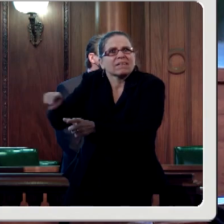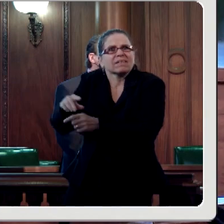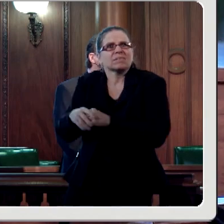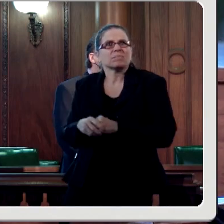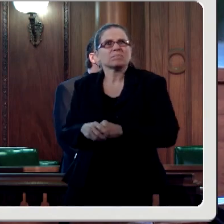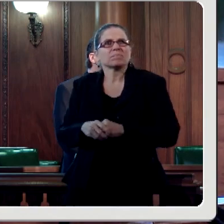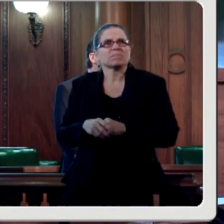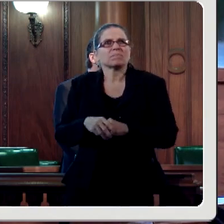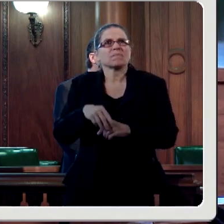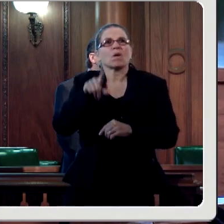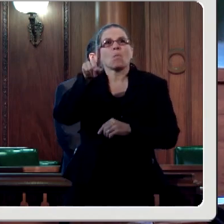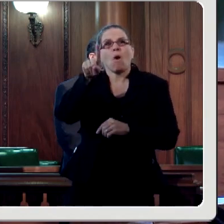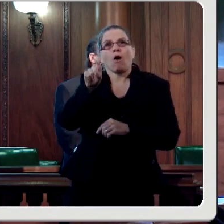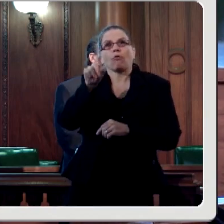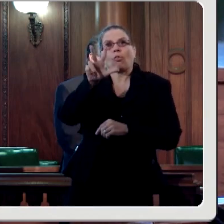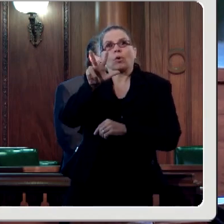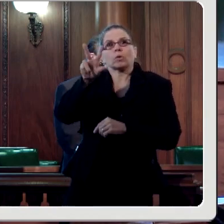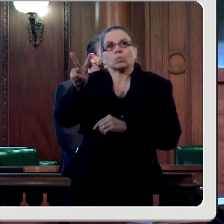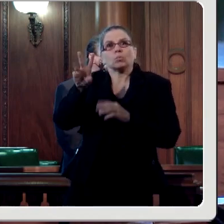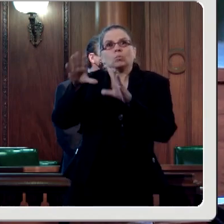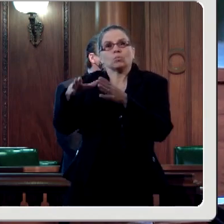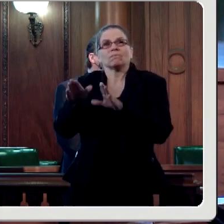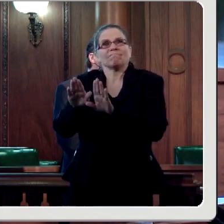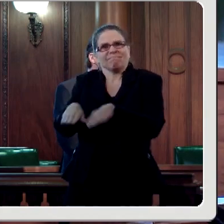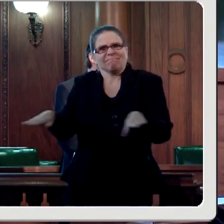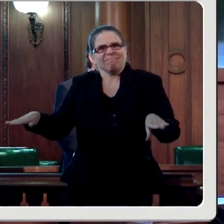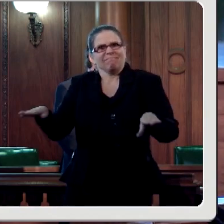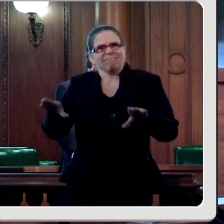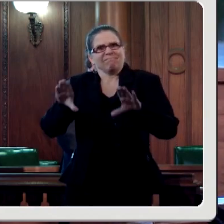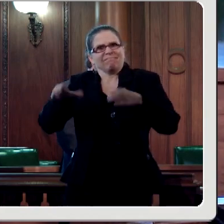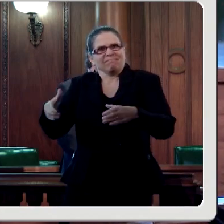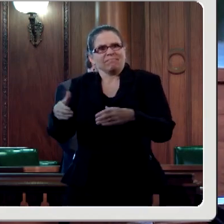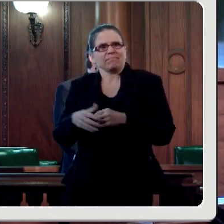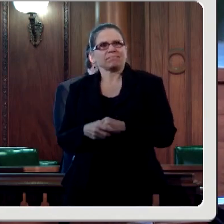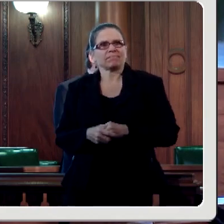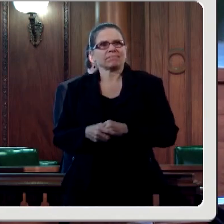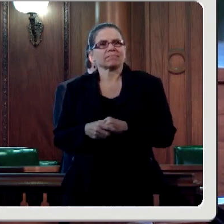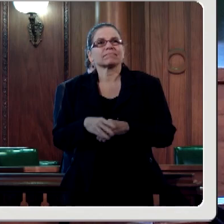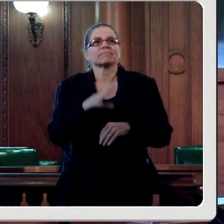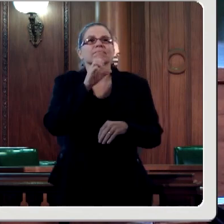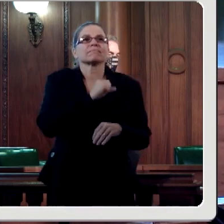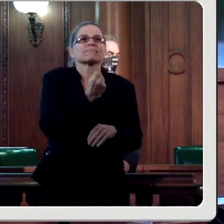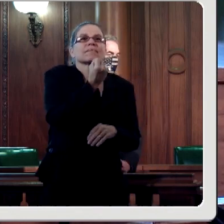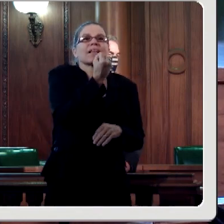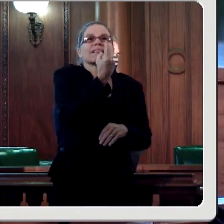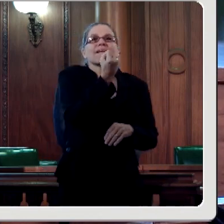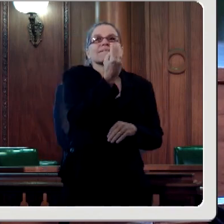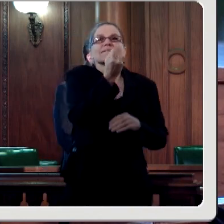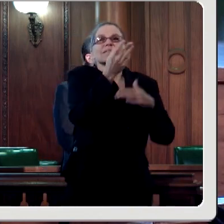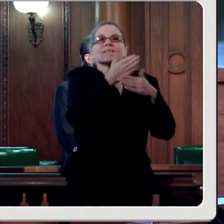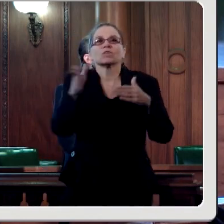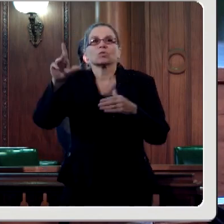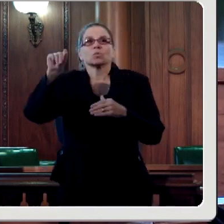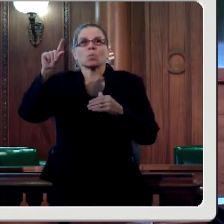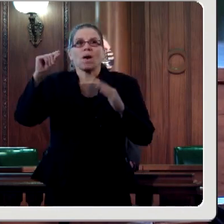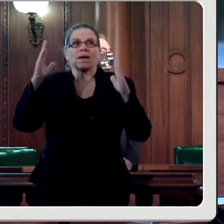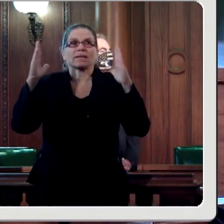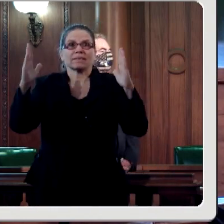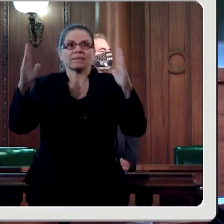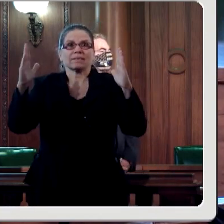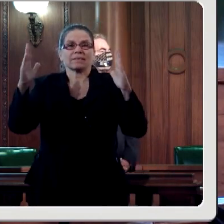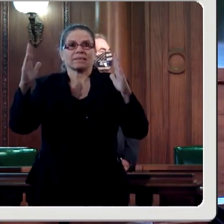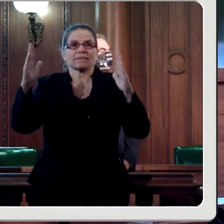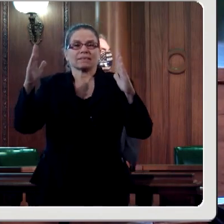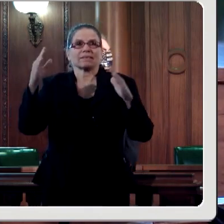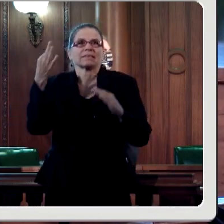132. The 11 to 20-year-old, there were 19 of them. There were 13 in the 0 to